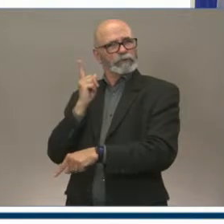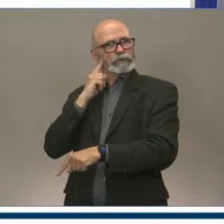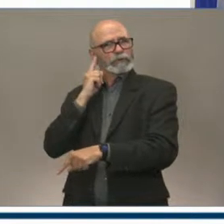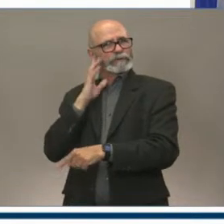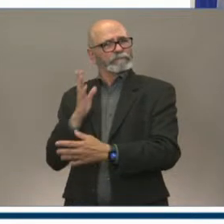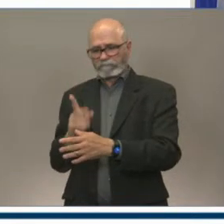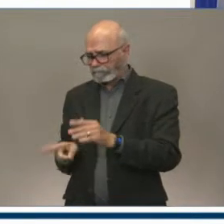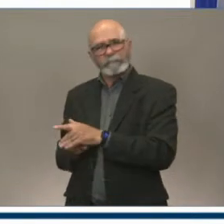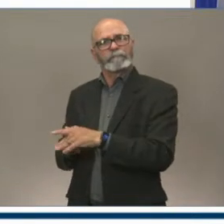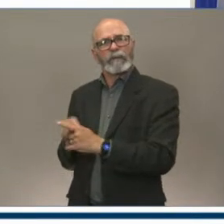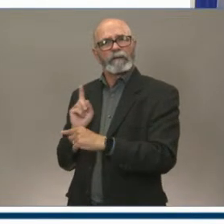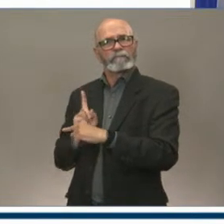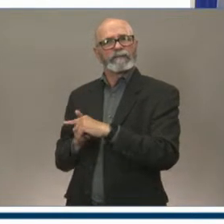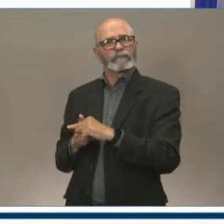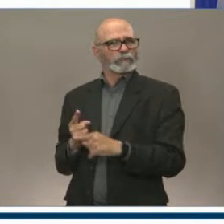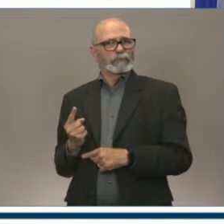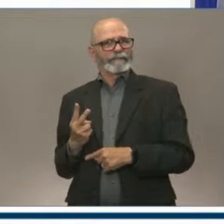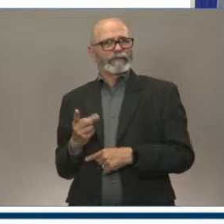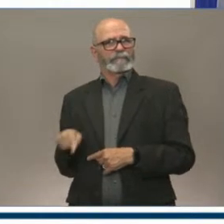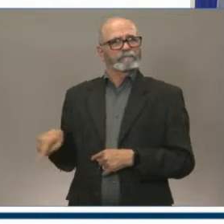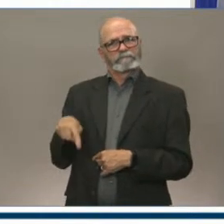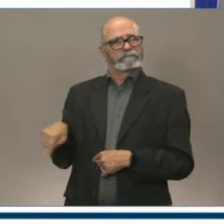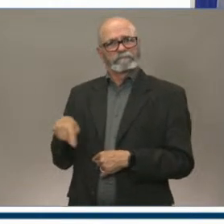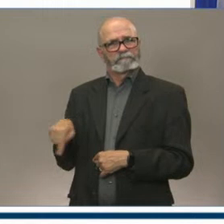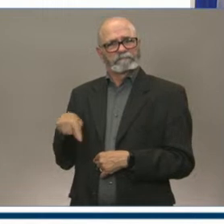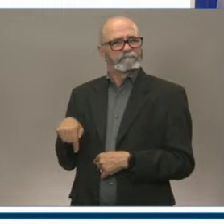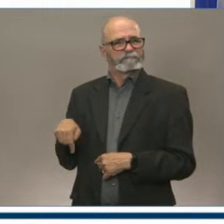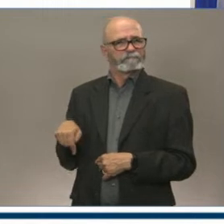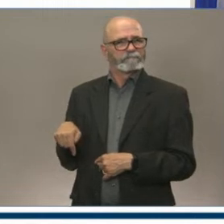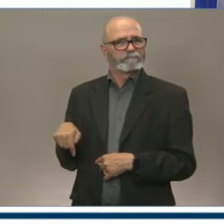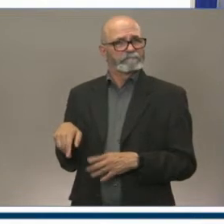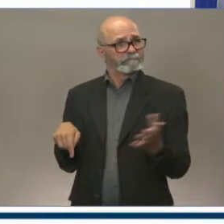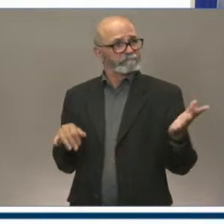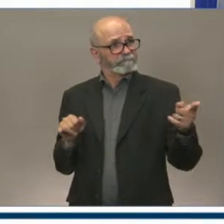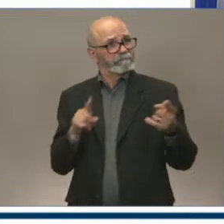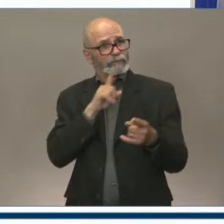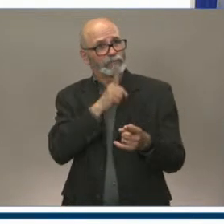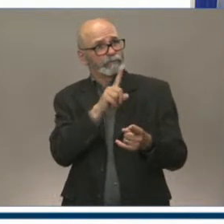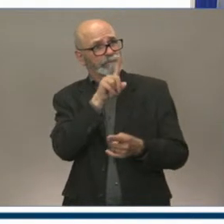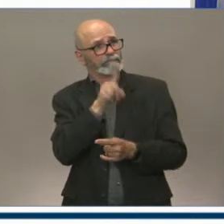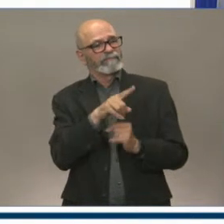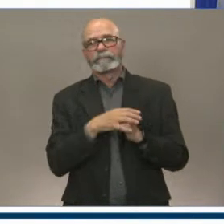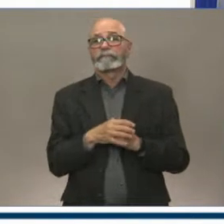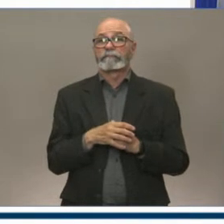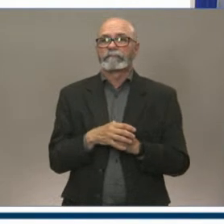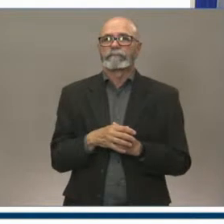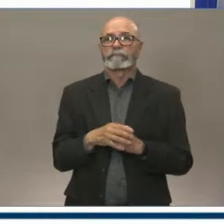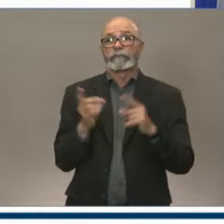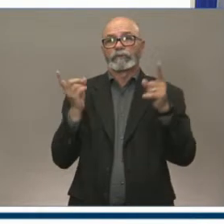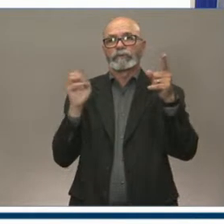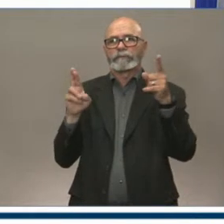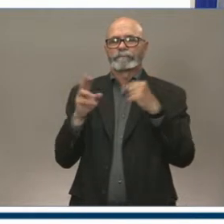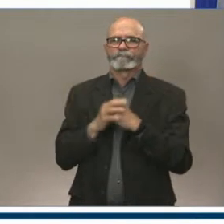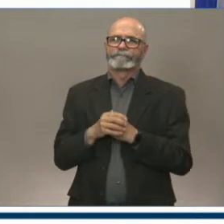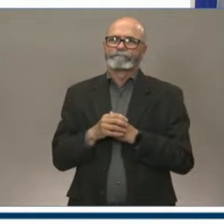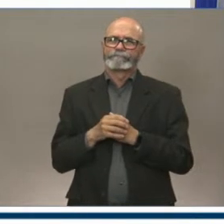childcare facilities. I'm wondering if, Dr. Strang, can you confirm that? So we've had